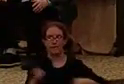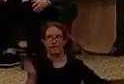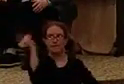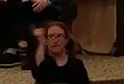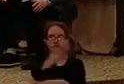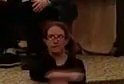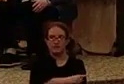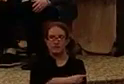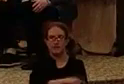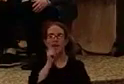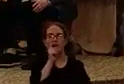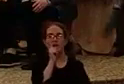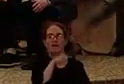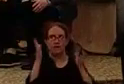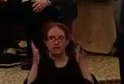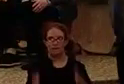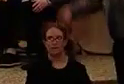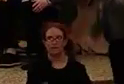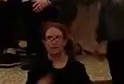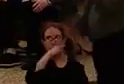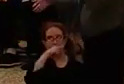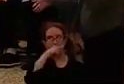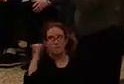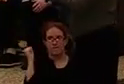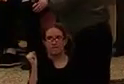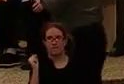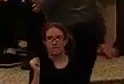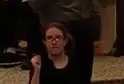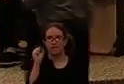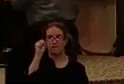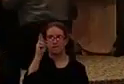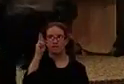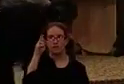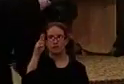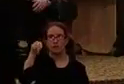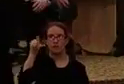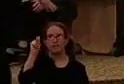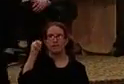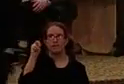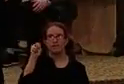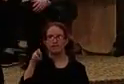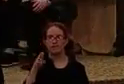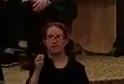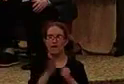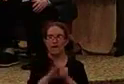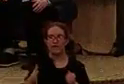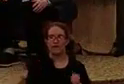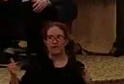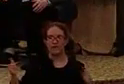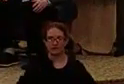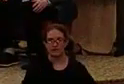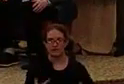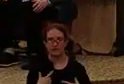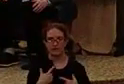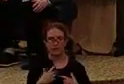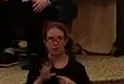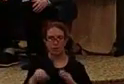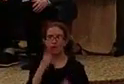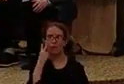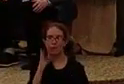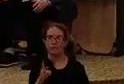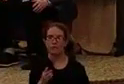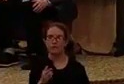day as a liar, as a thief, as a supplanter. Amen. Everything in his life, although it looked